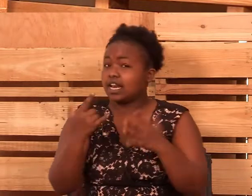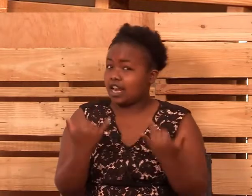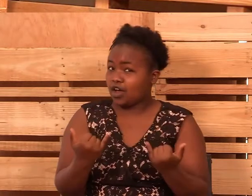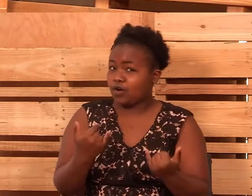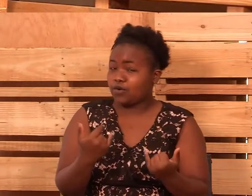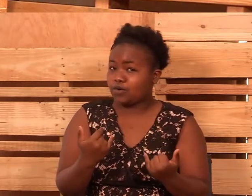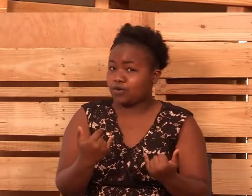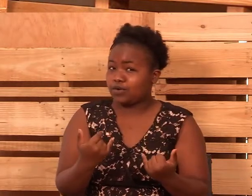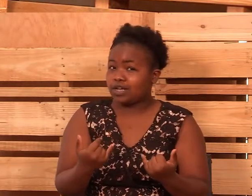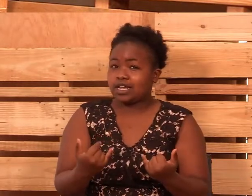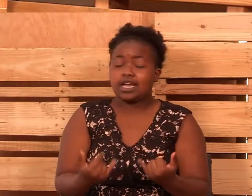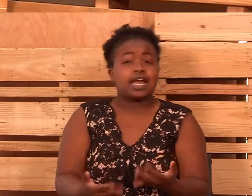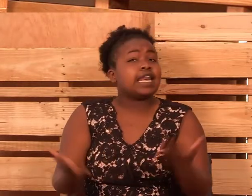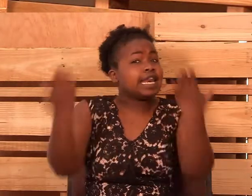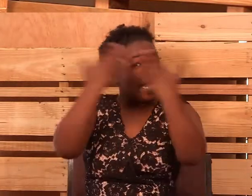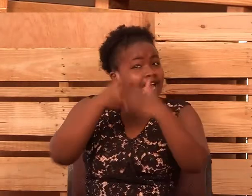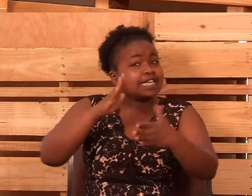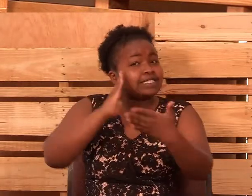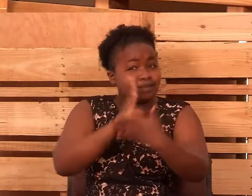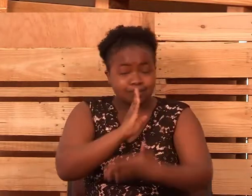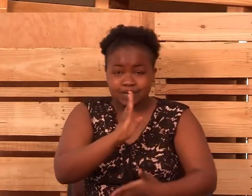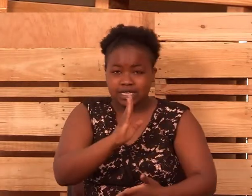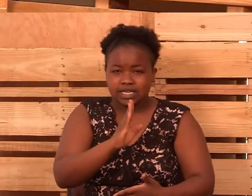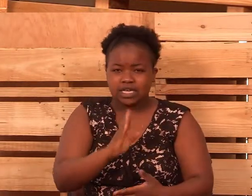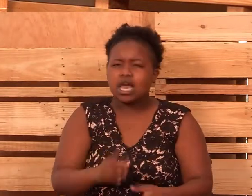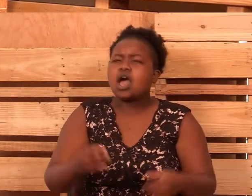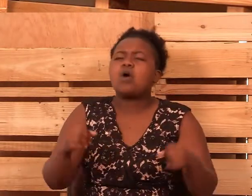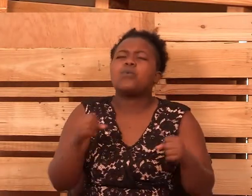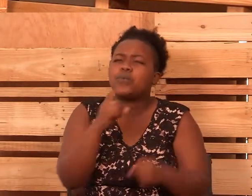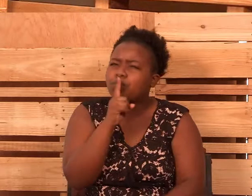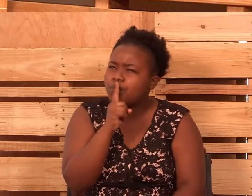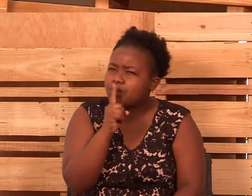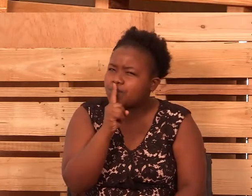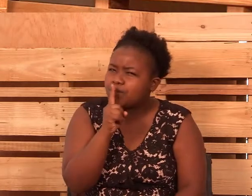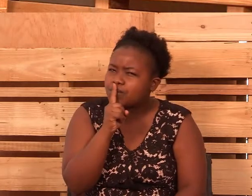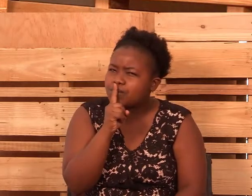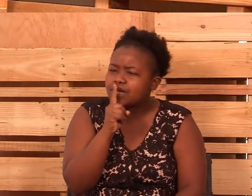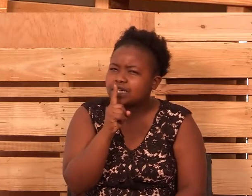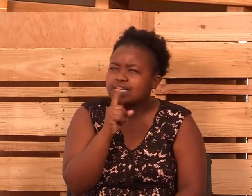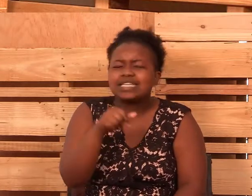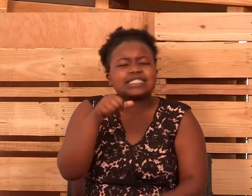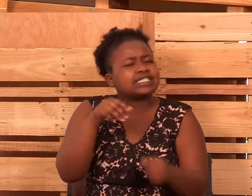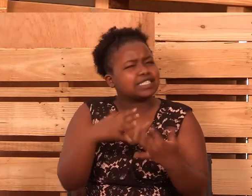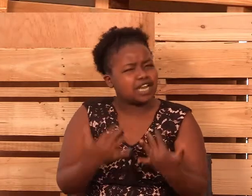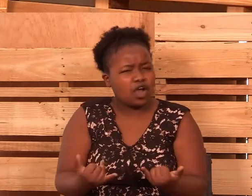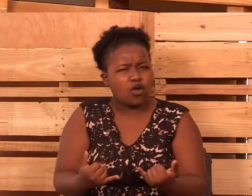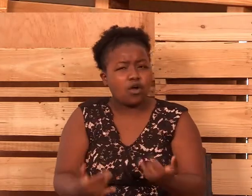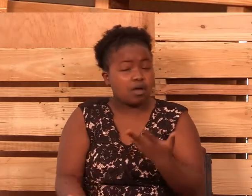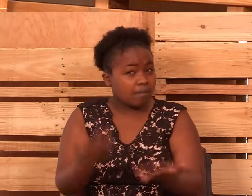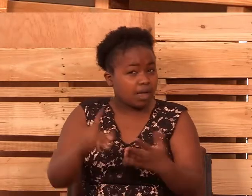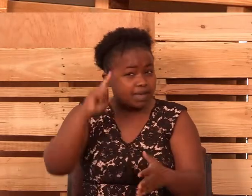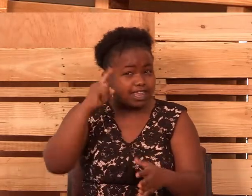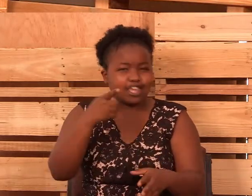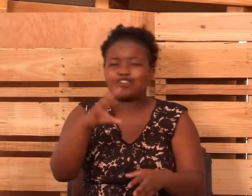what? In the middle of the night, it is so quiet. I'm sure you have been